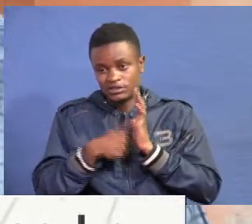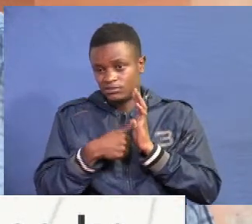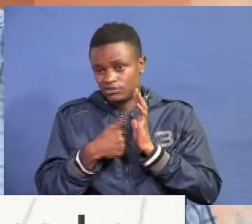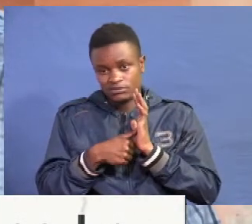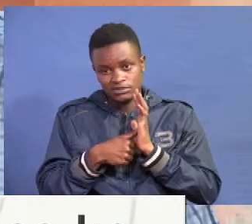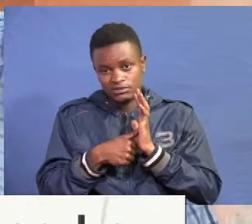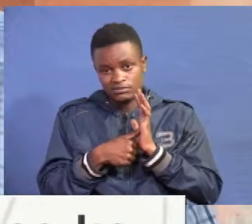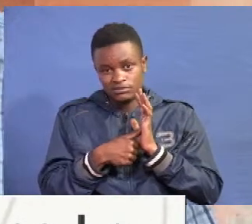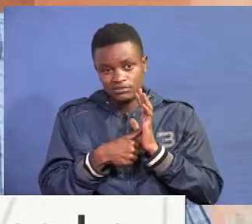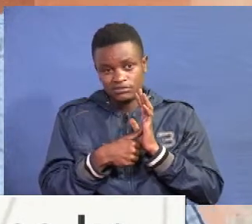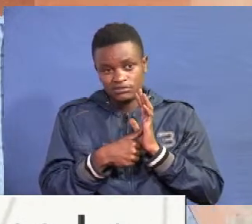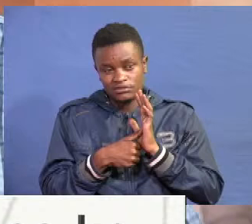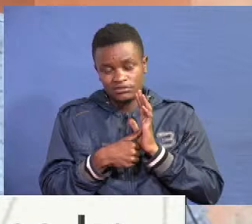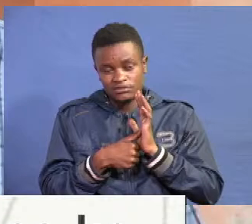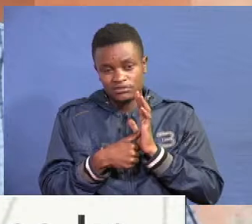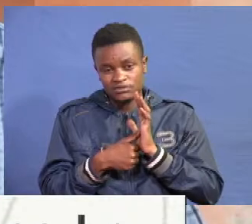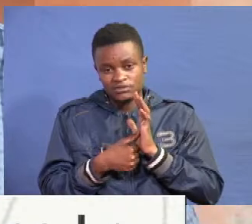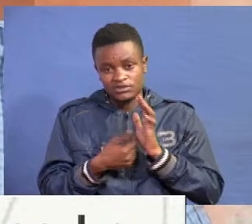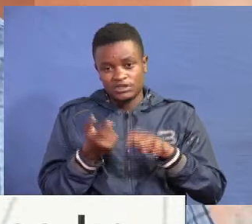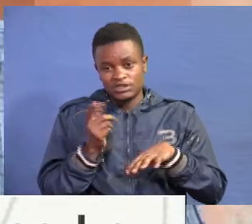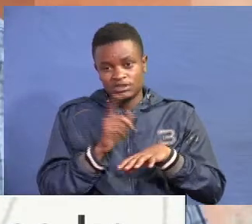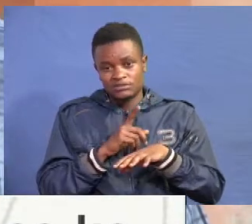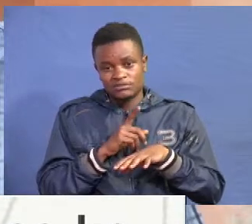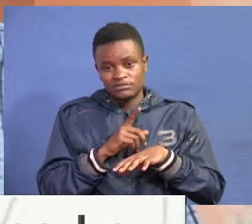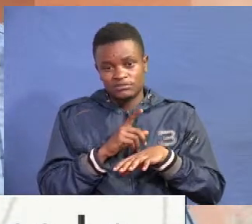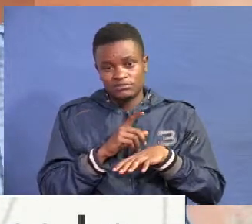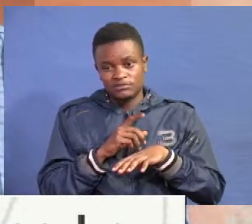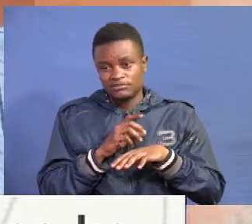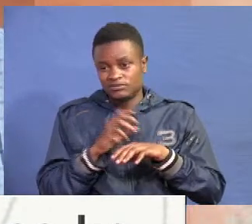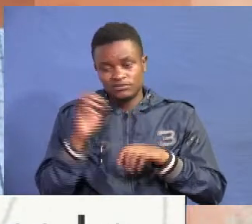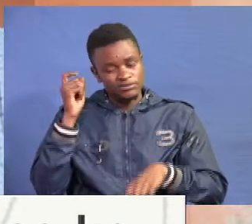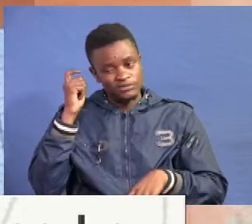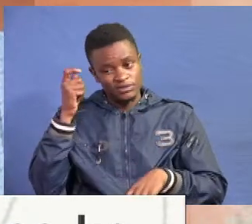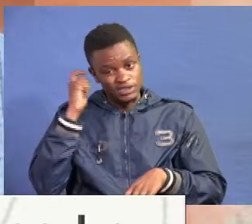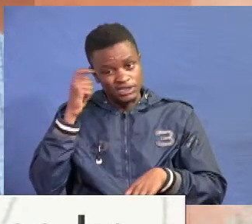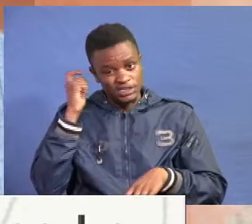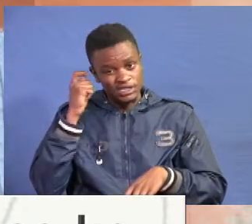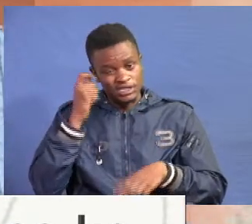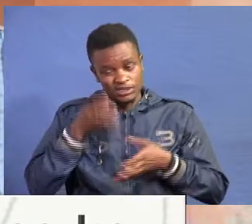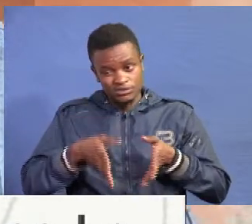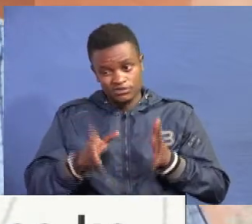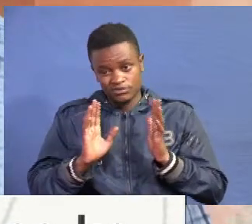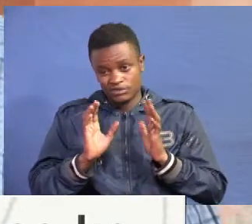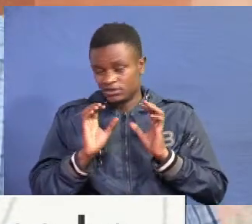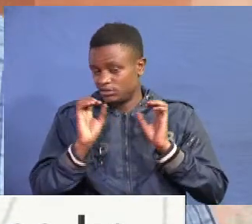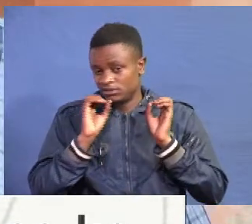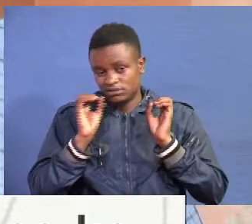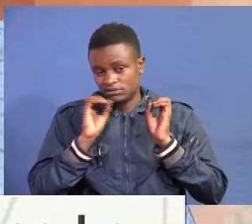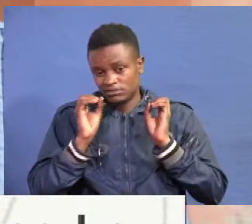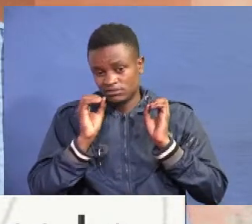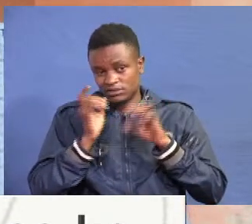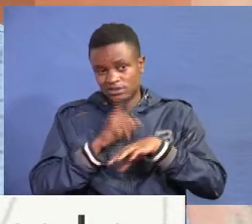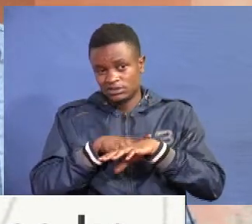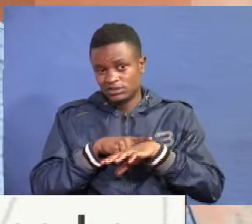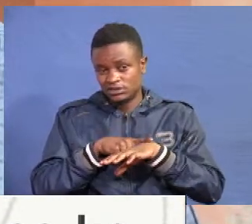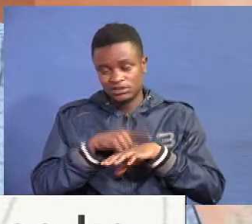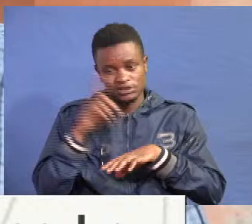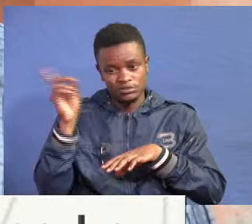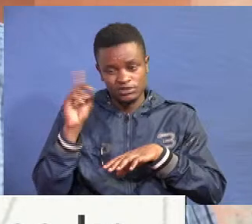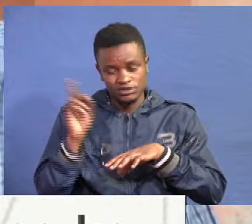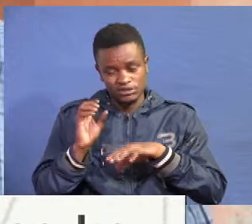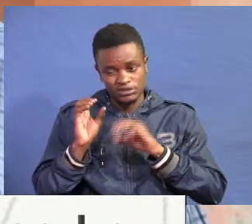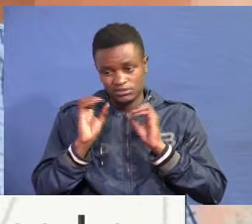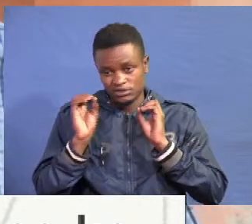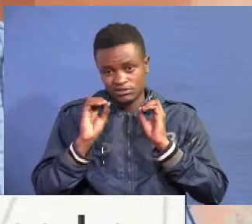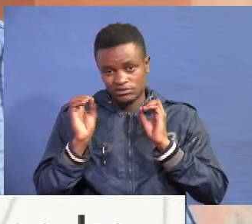hiyo kusalisha hiyo mayai yote, kuhatch hiyo mayai yote. Saa zingine tunatumia stima, so anataka